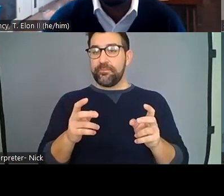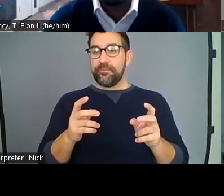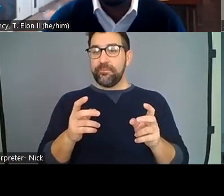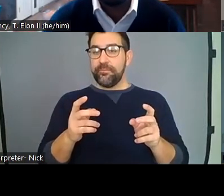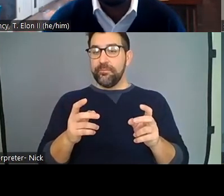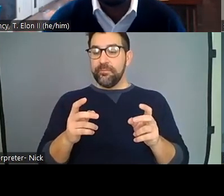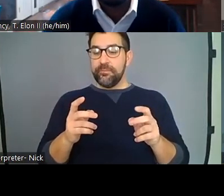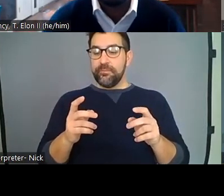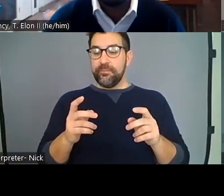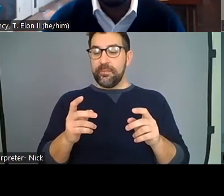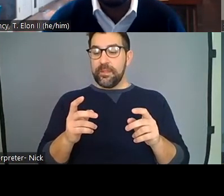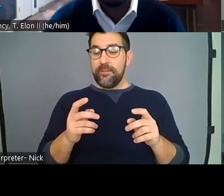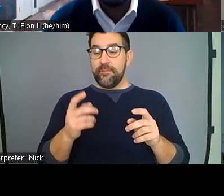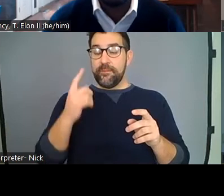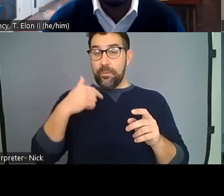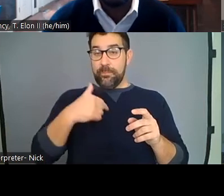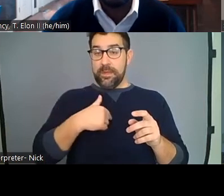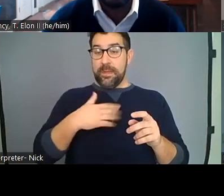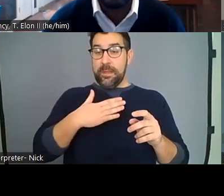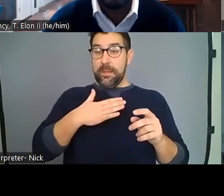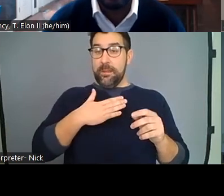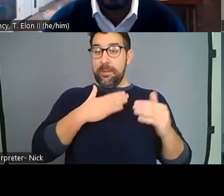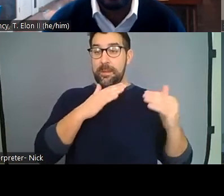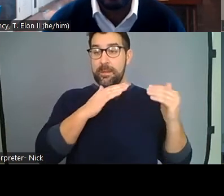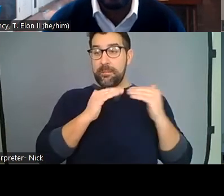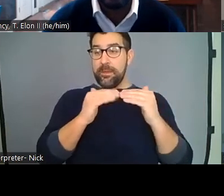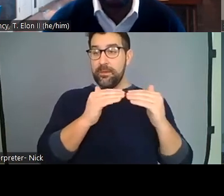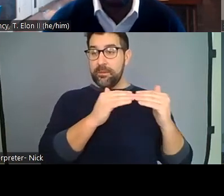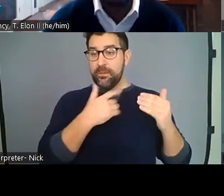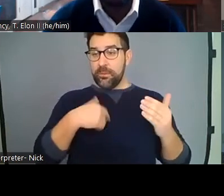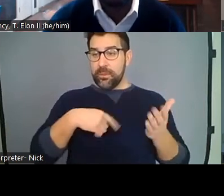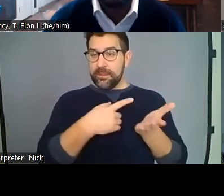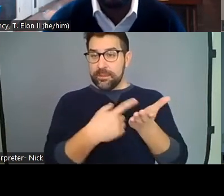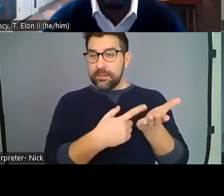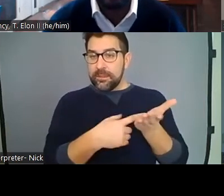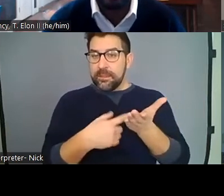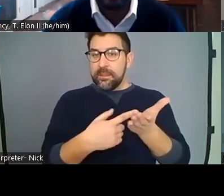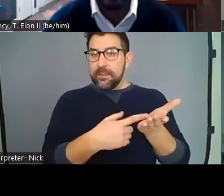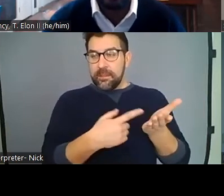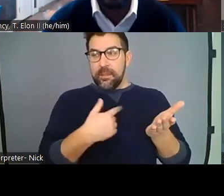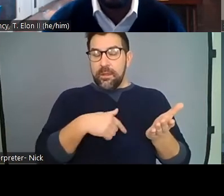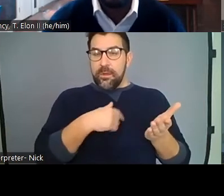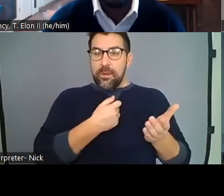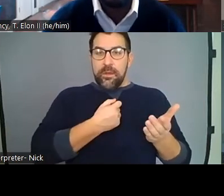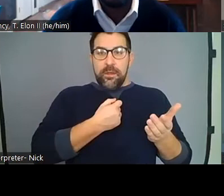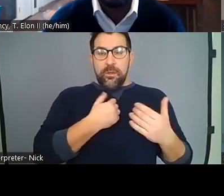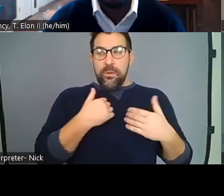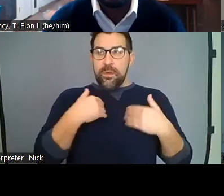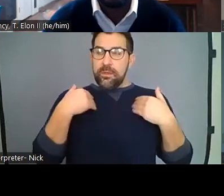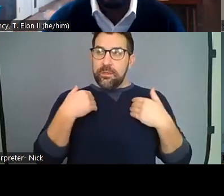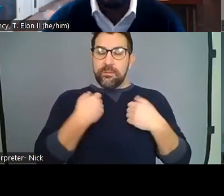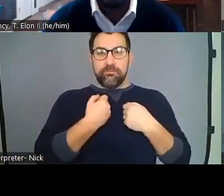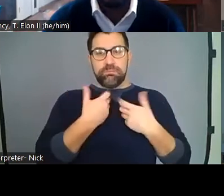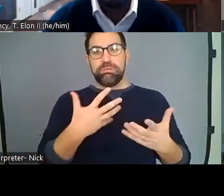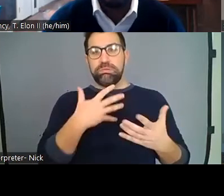communicated to me from my peers was that as we are tired, how do we as young